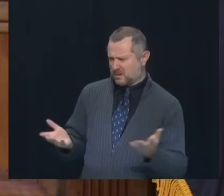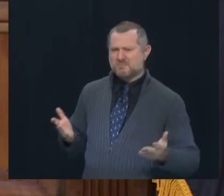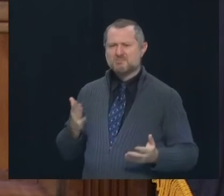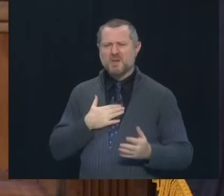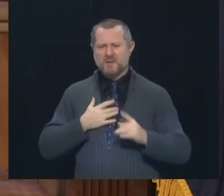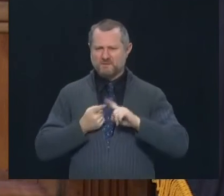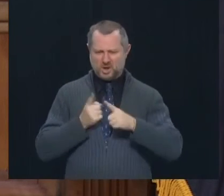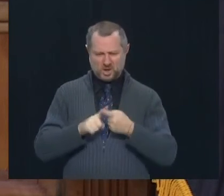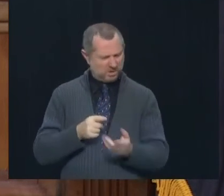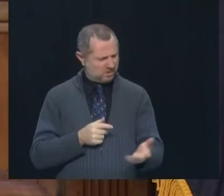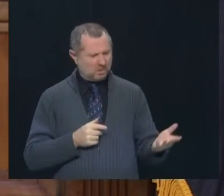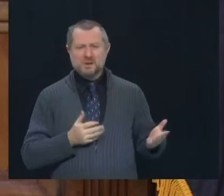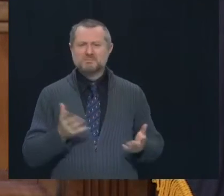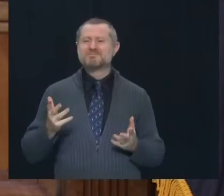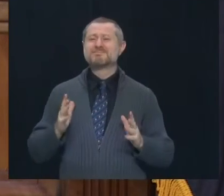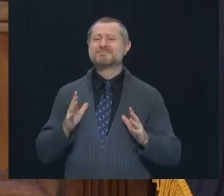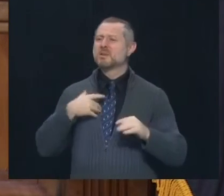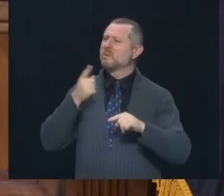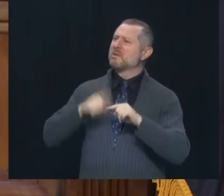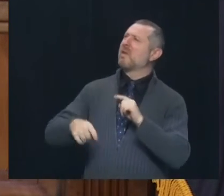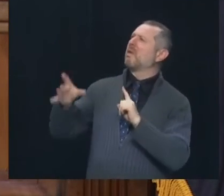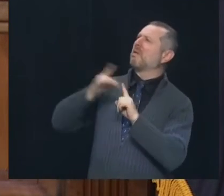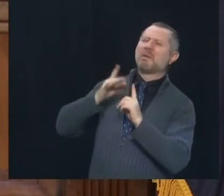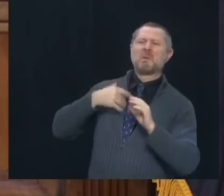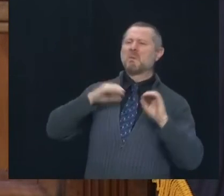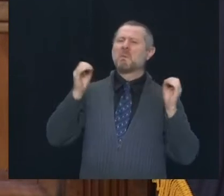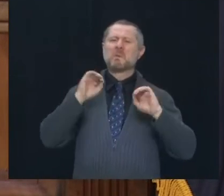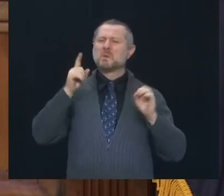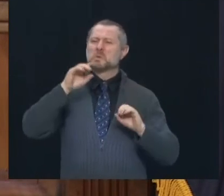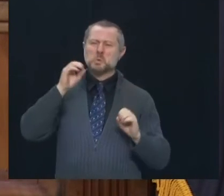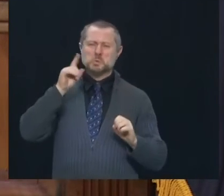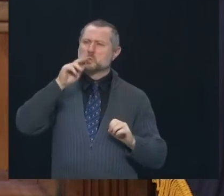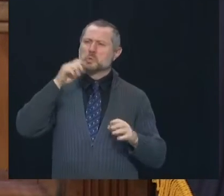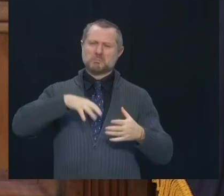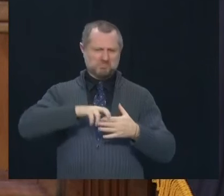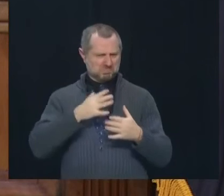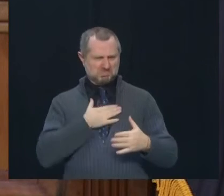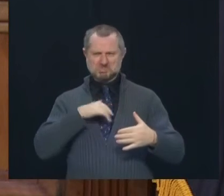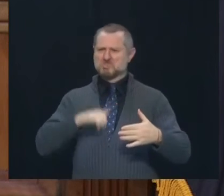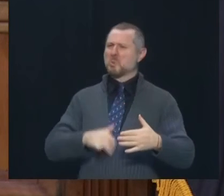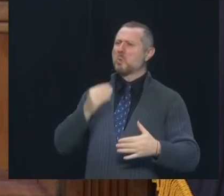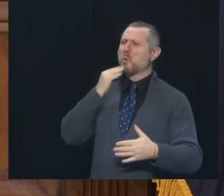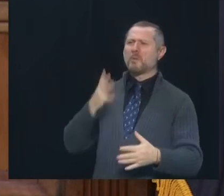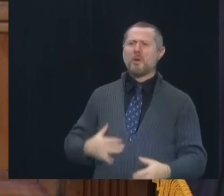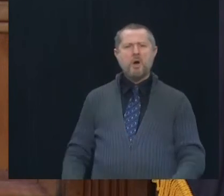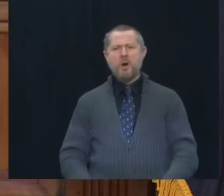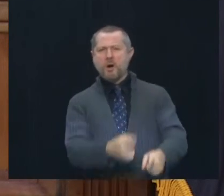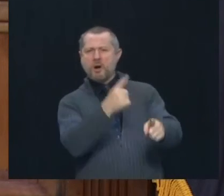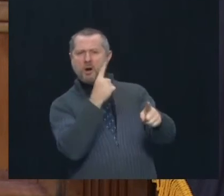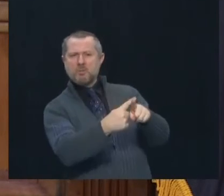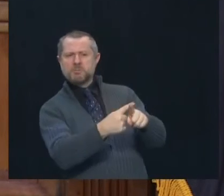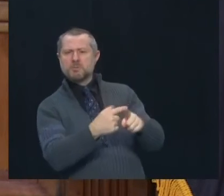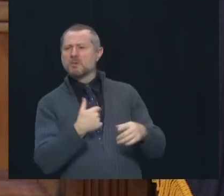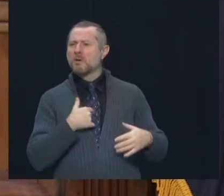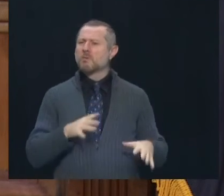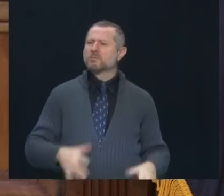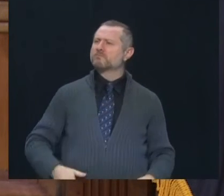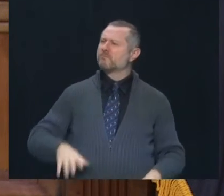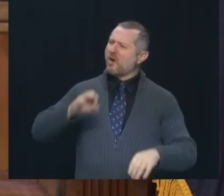friends. This is my safe zone. I'm sitting in my living room. Of course I'm